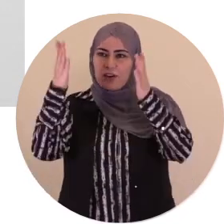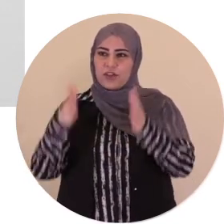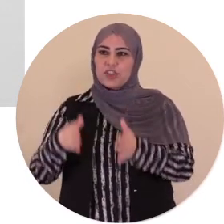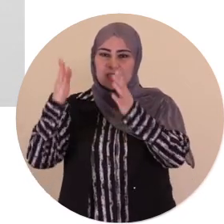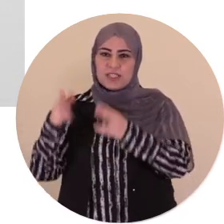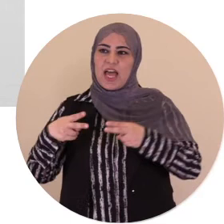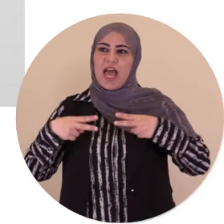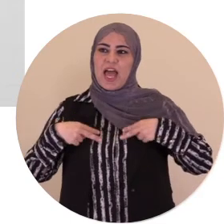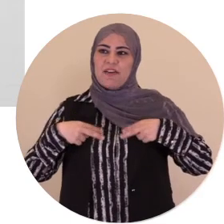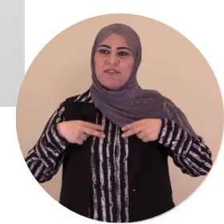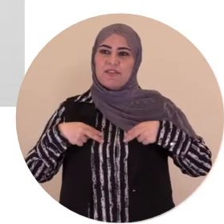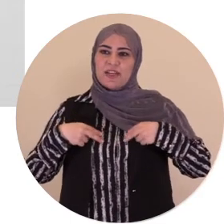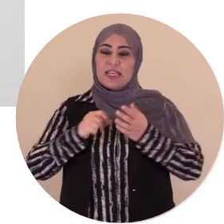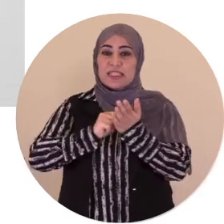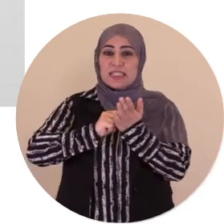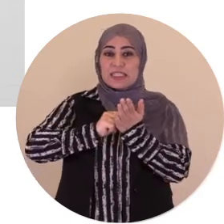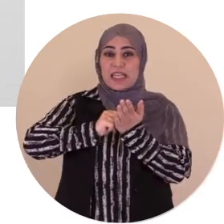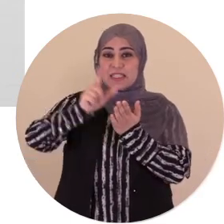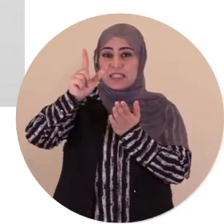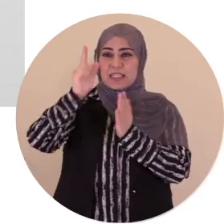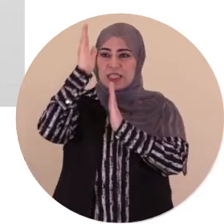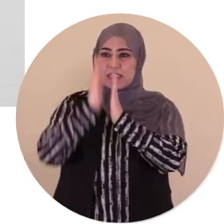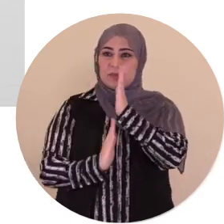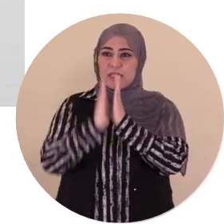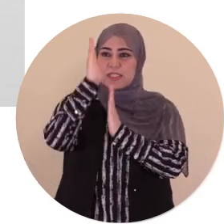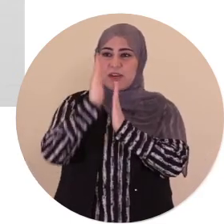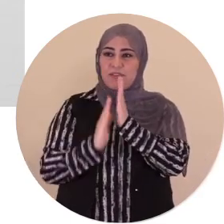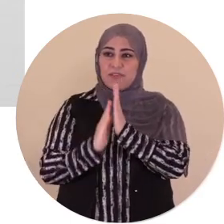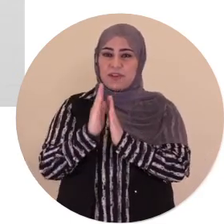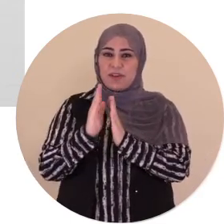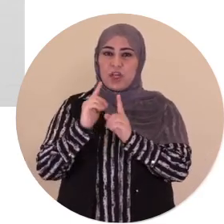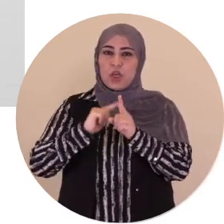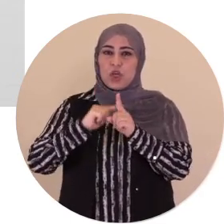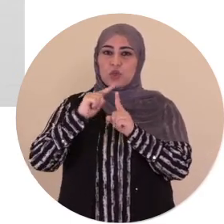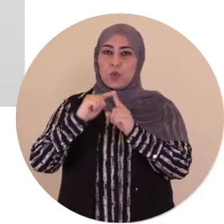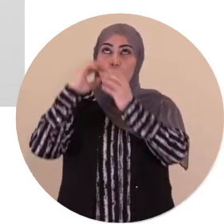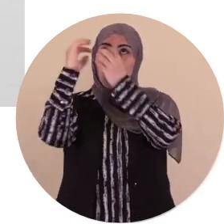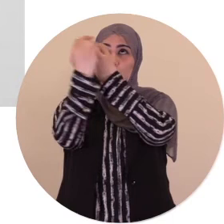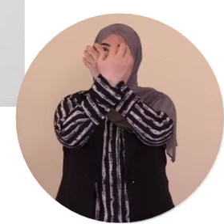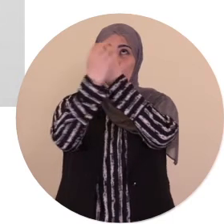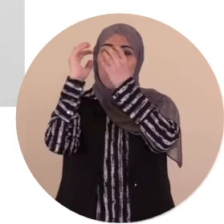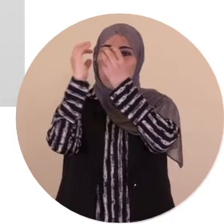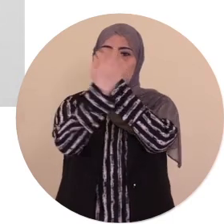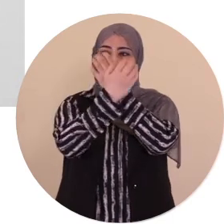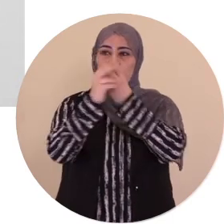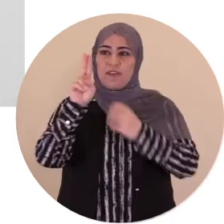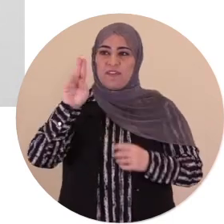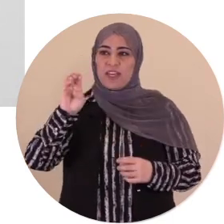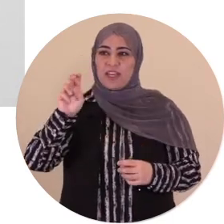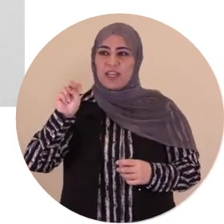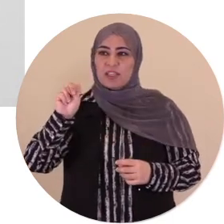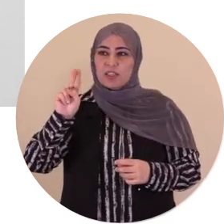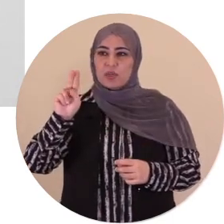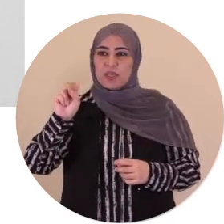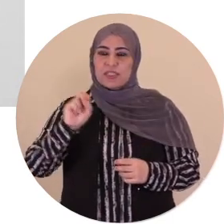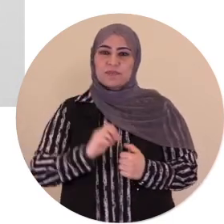sent spacecrafts and probes to Venus. What will it be? Where do we start? With what do we start? Simply find the